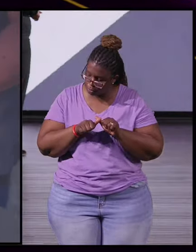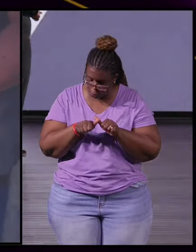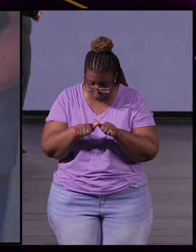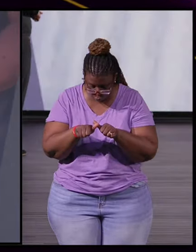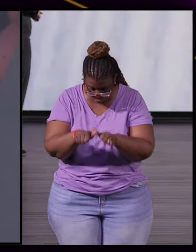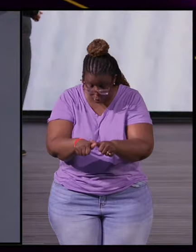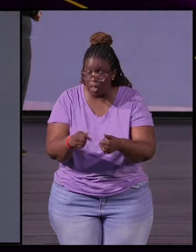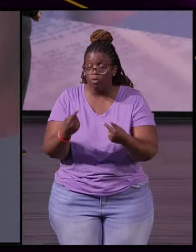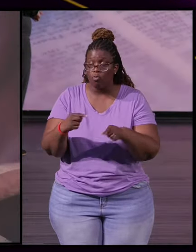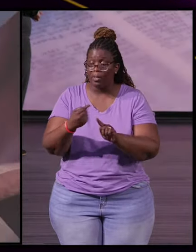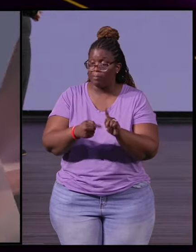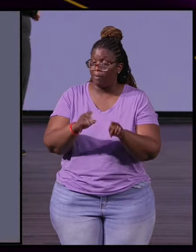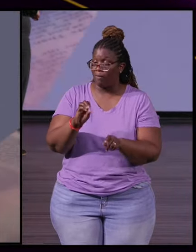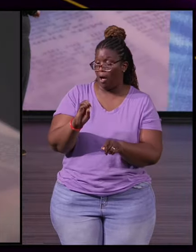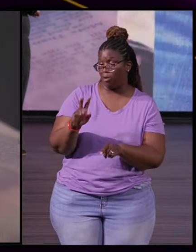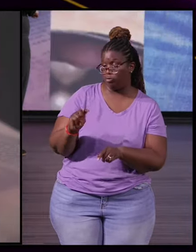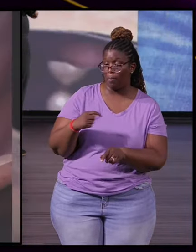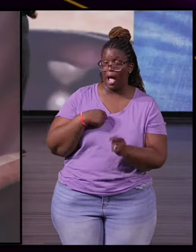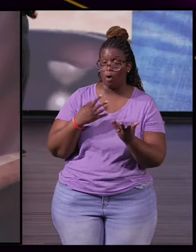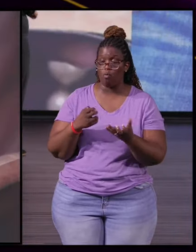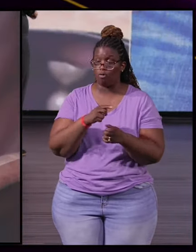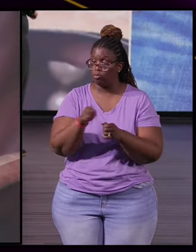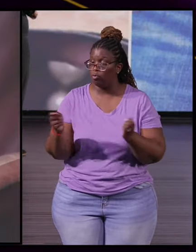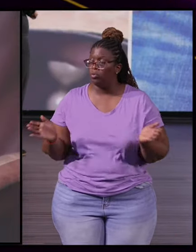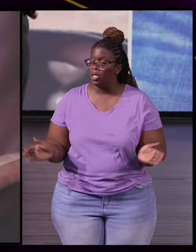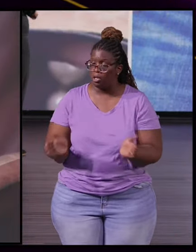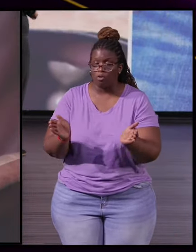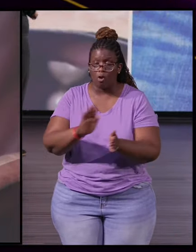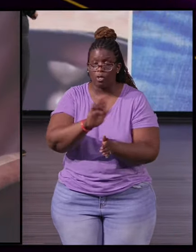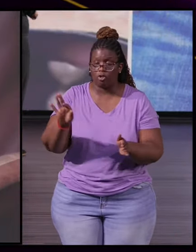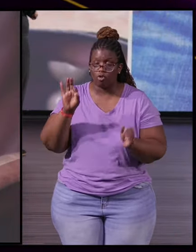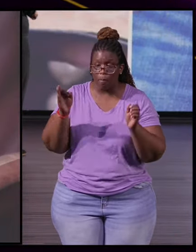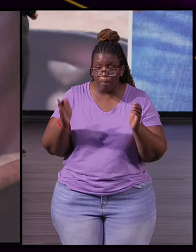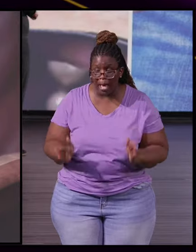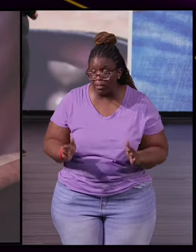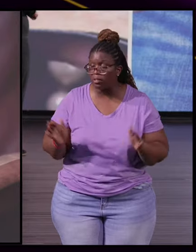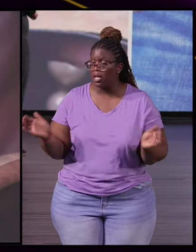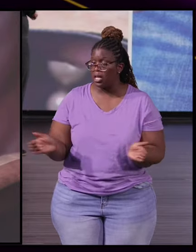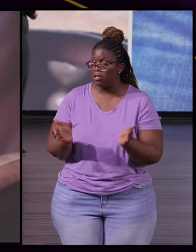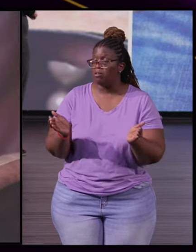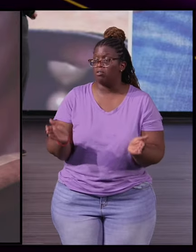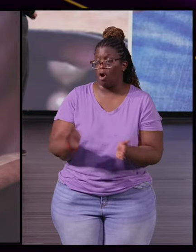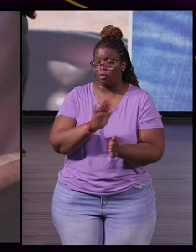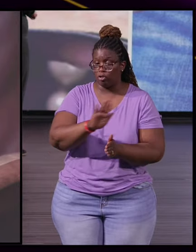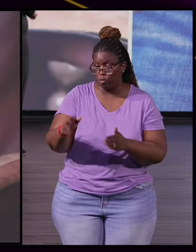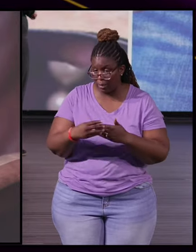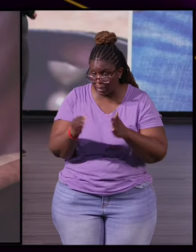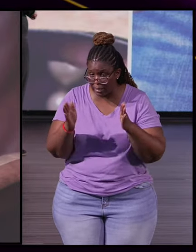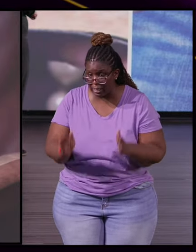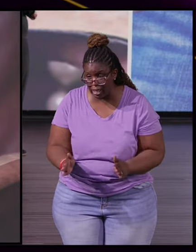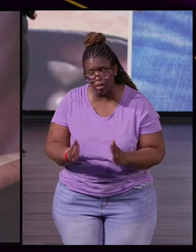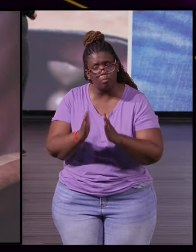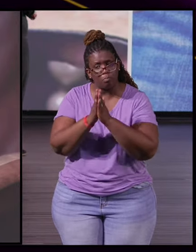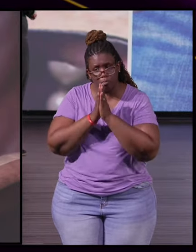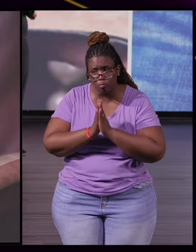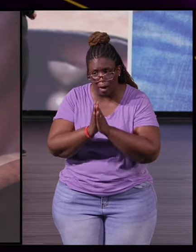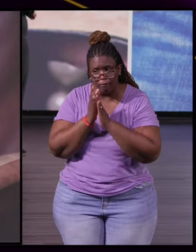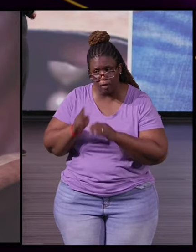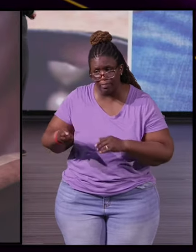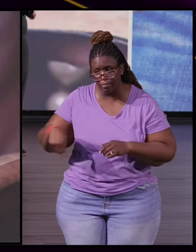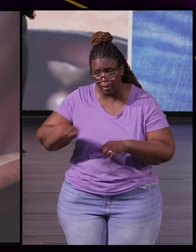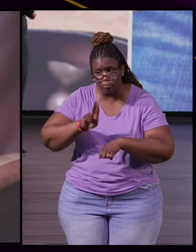during October, I want you to encourage your leader, encourage your pastor, and lift him up during